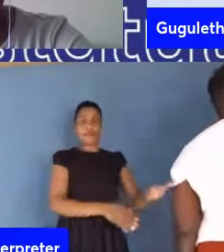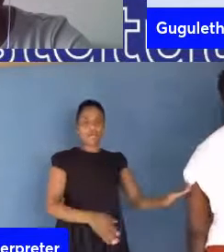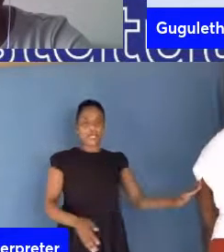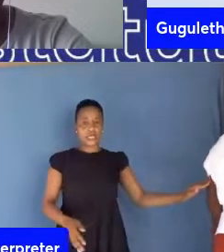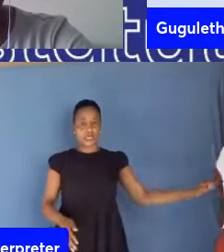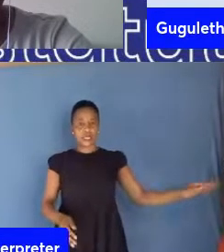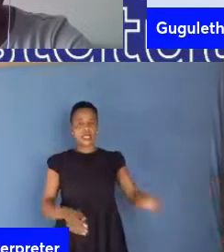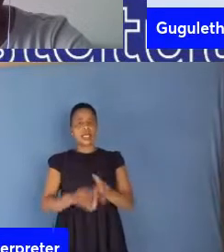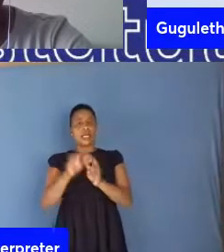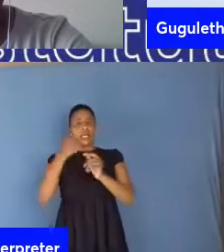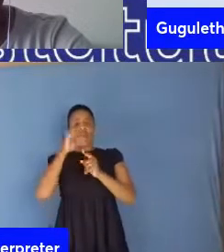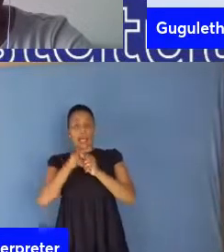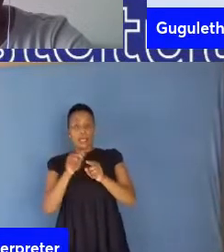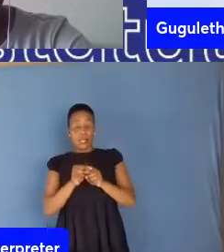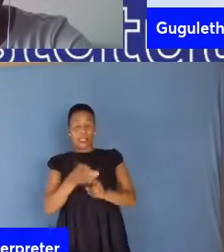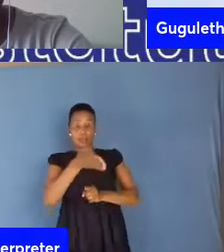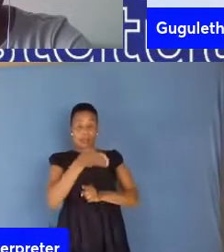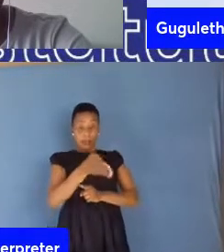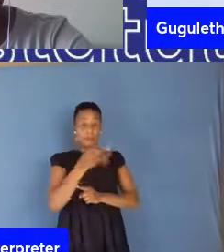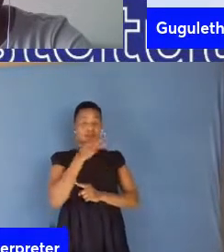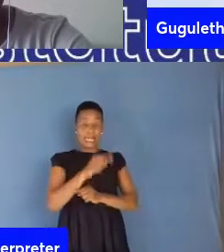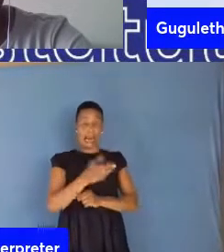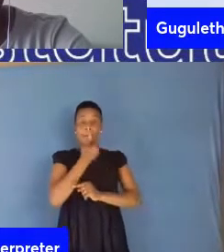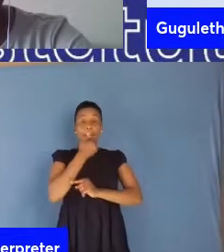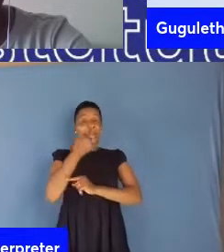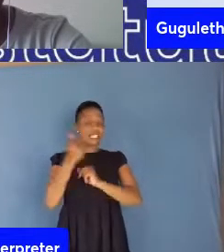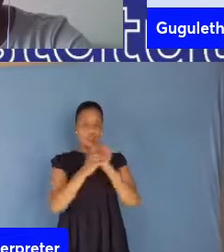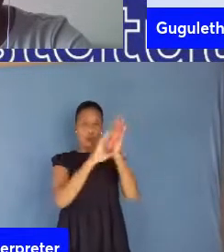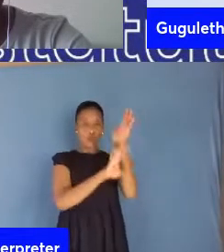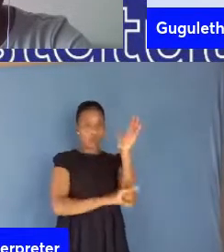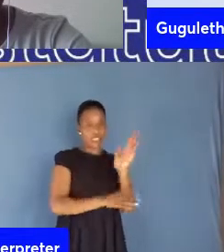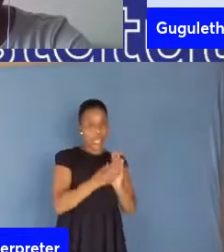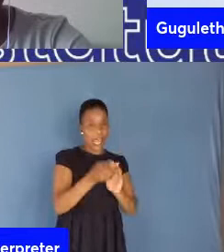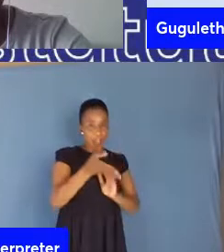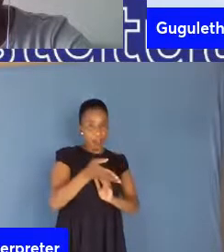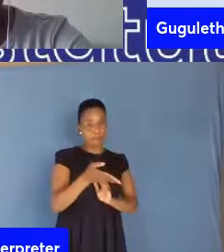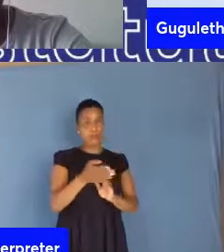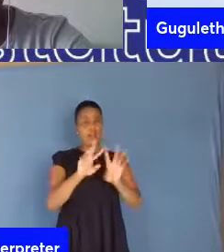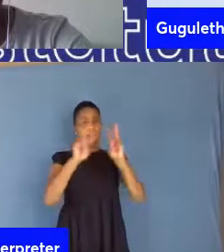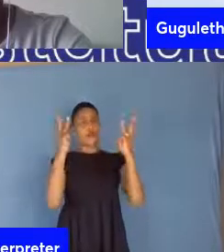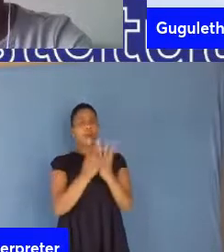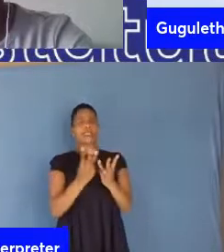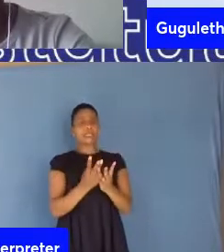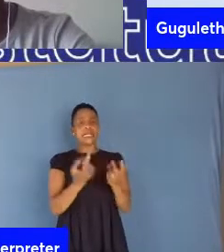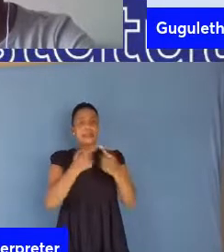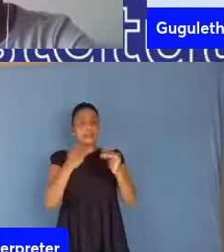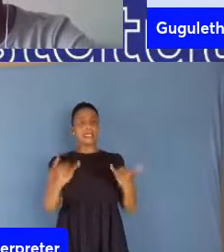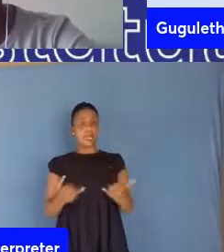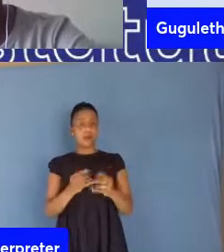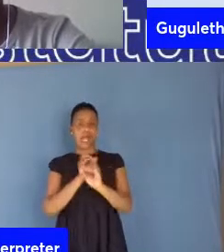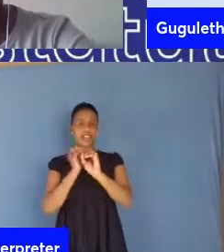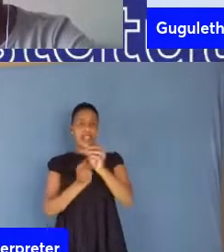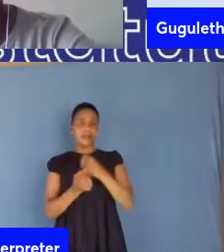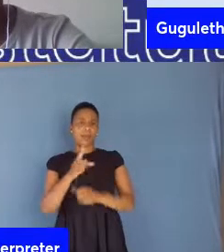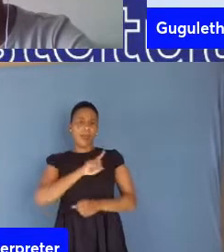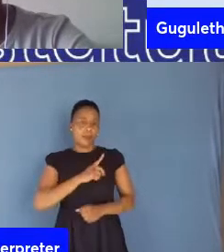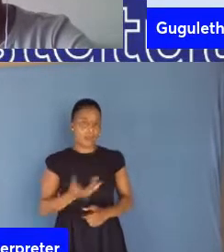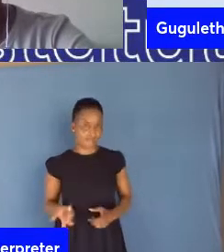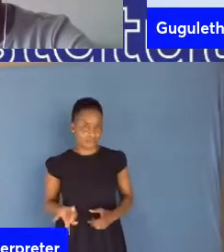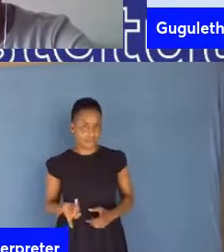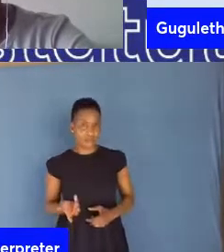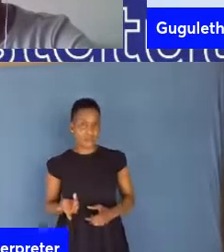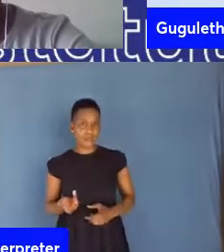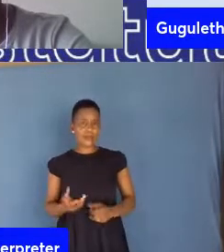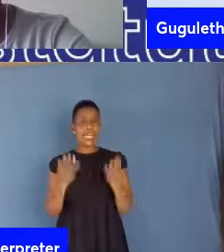that is said to have the best constitution in the world, why would that country be number one in rape? Why would that country be number one